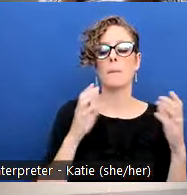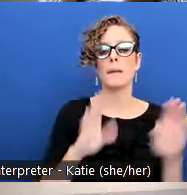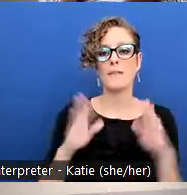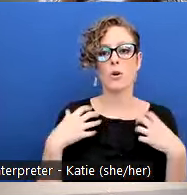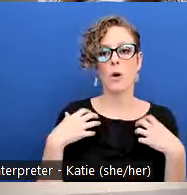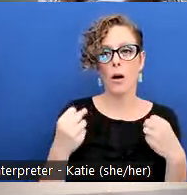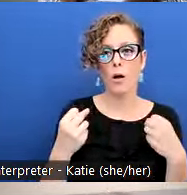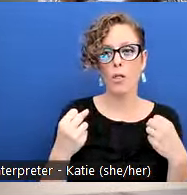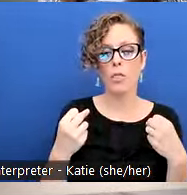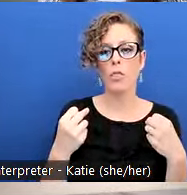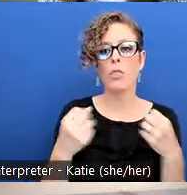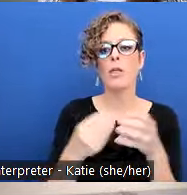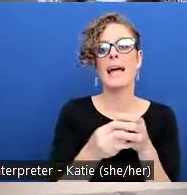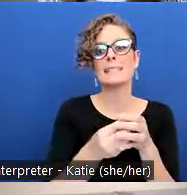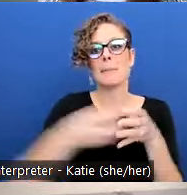families.